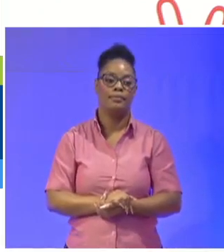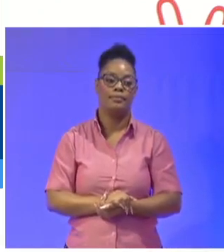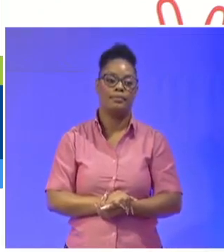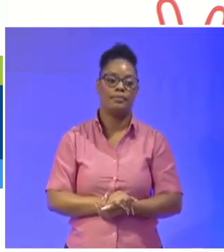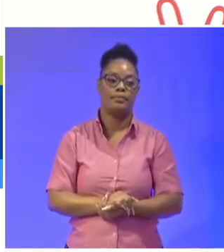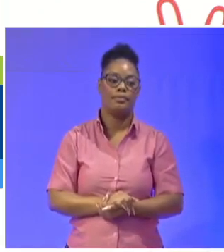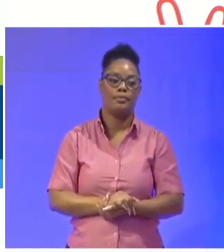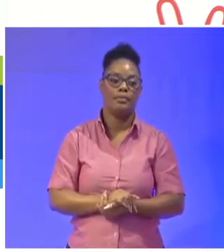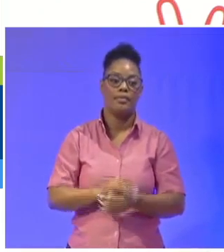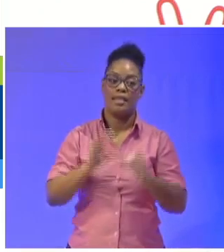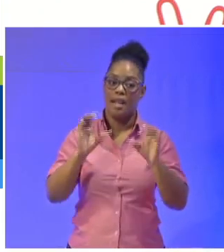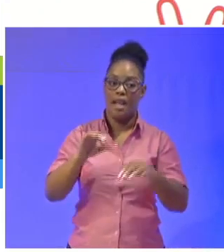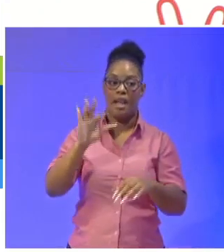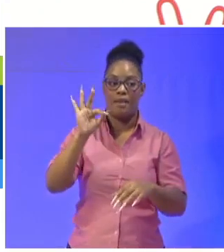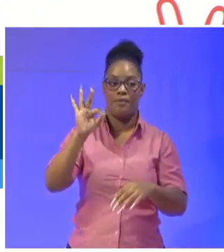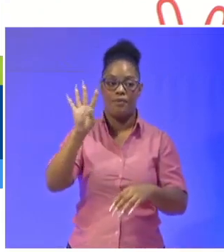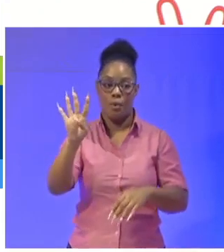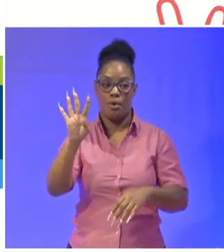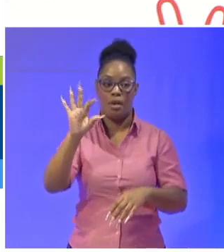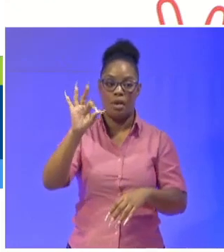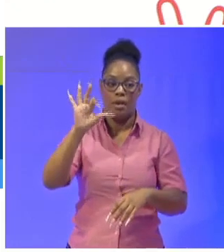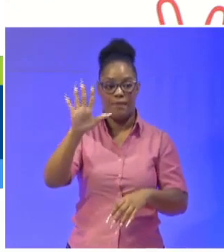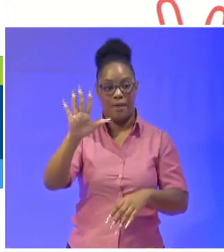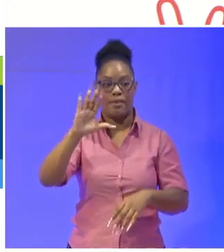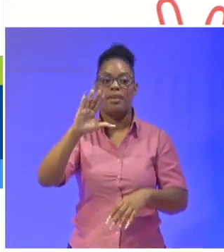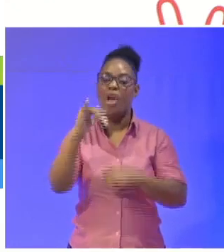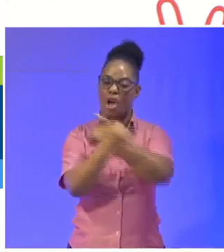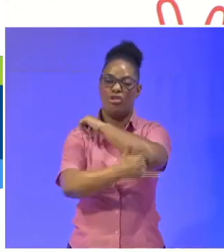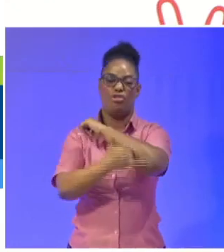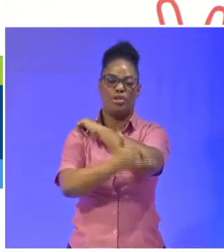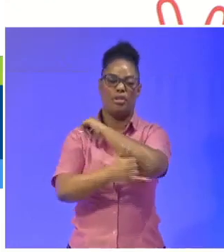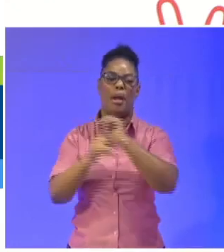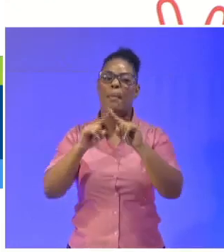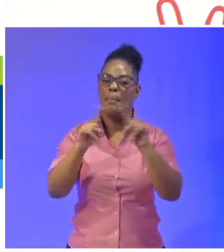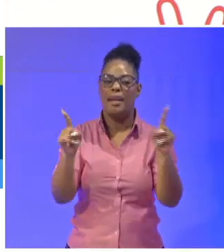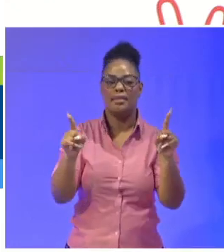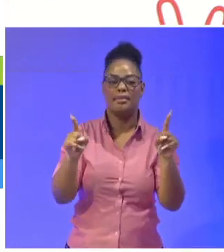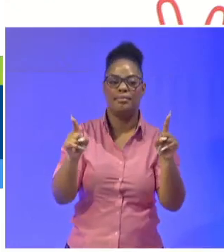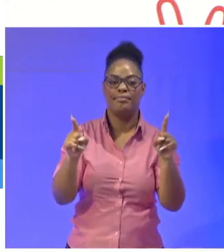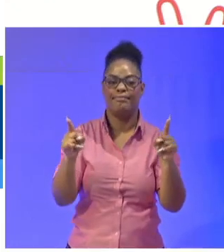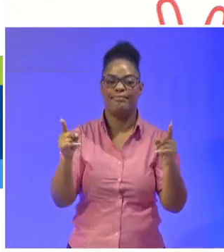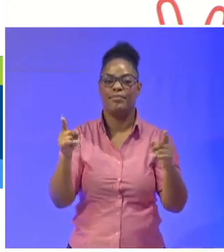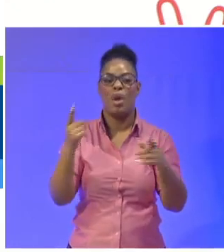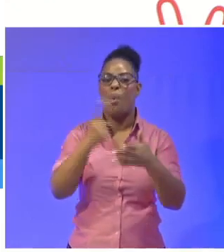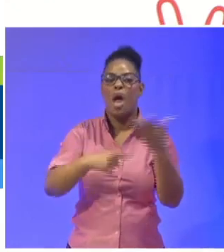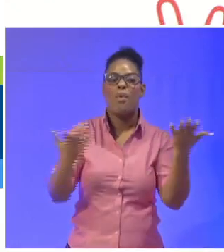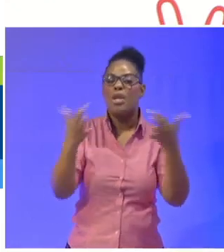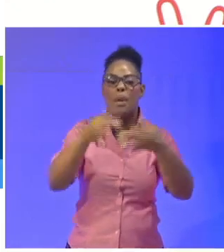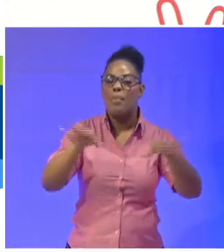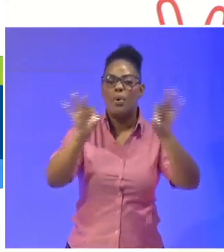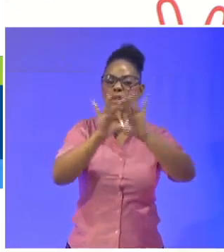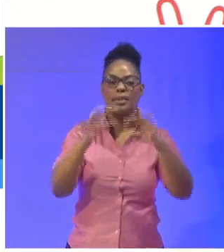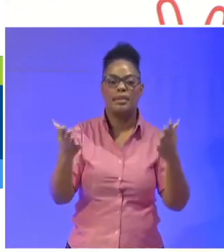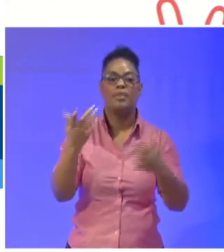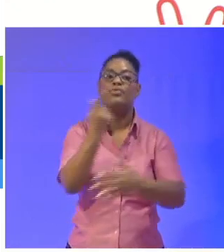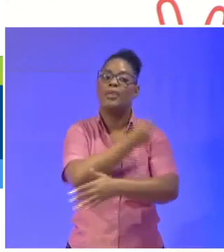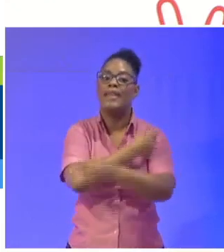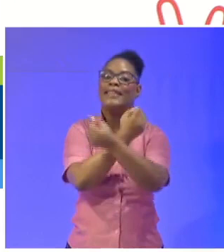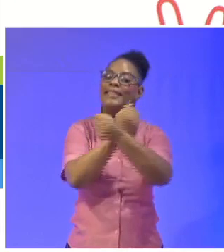94, 95. But the point that we're making is that the vaccines are saving lives. They've been saving lives locally.